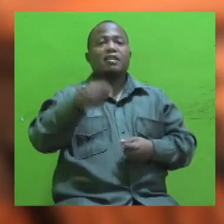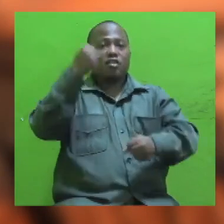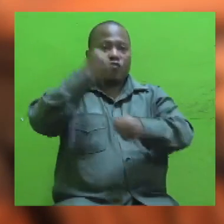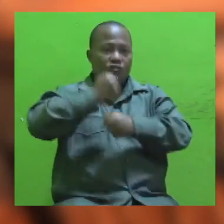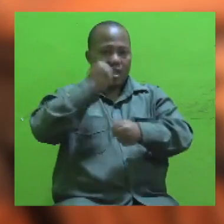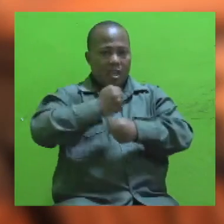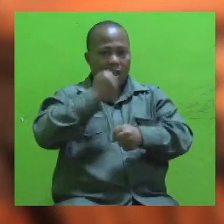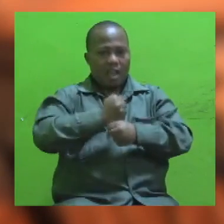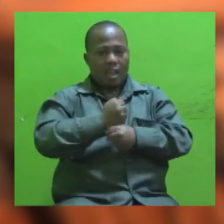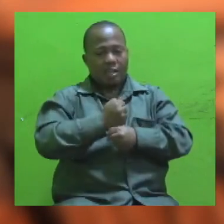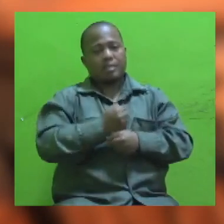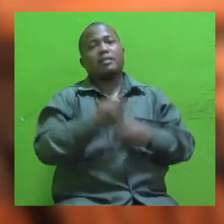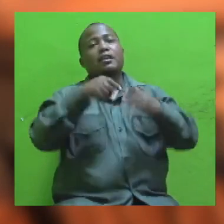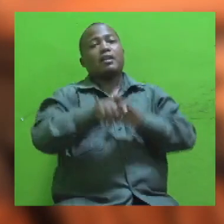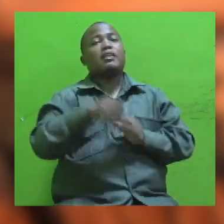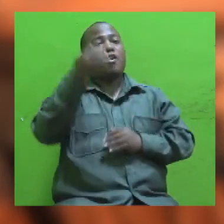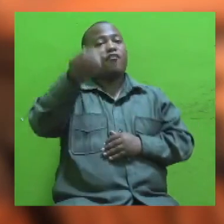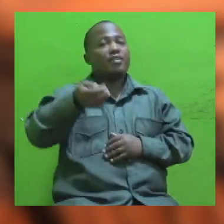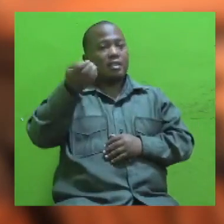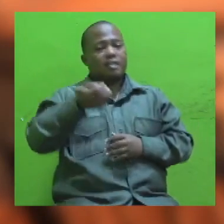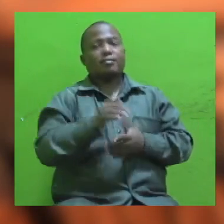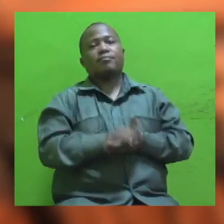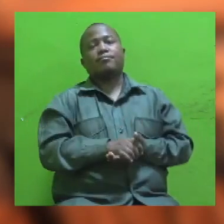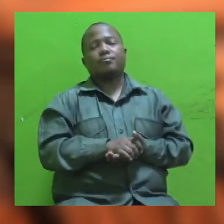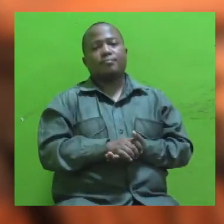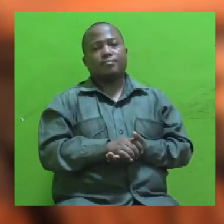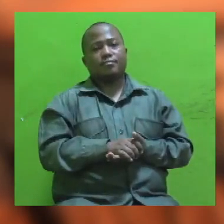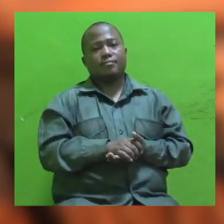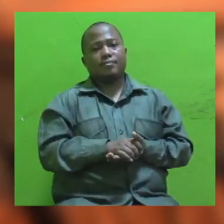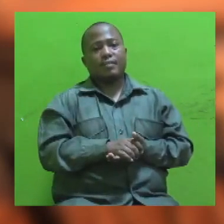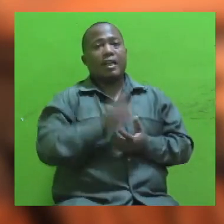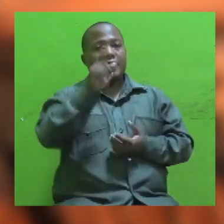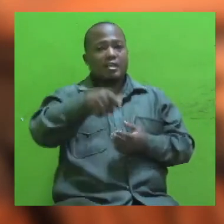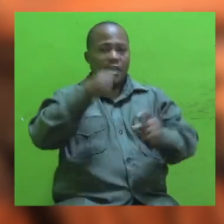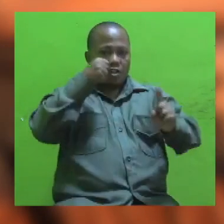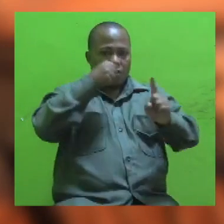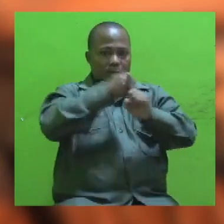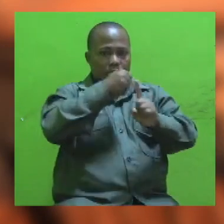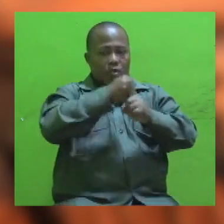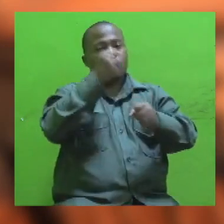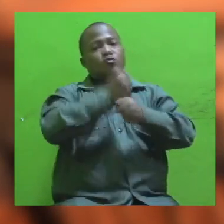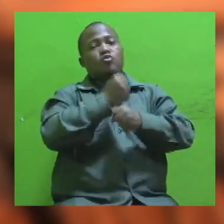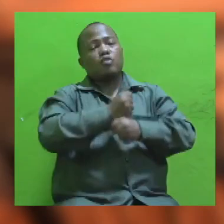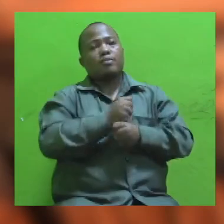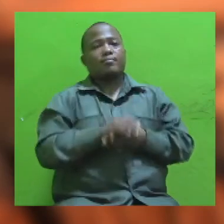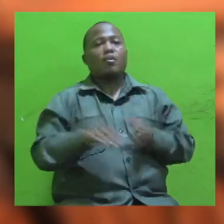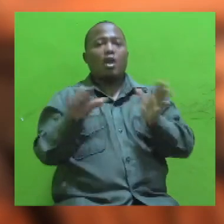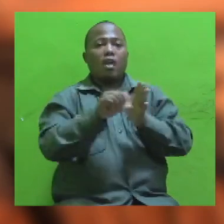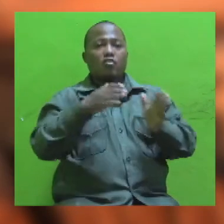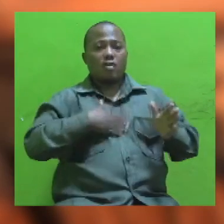significant roles and has to work on it so as to support development with the village. My dear